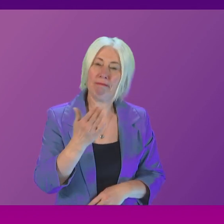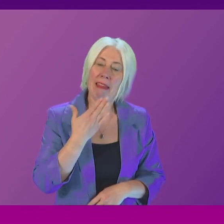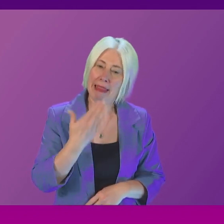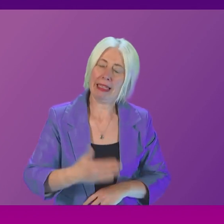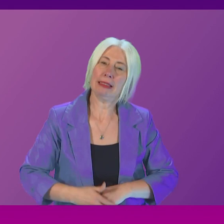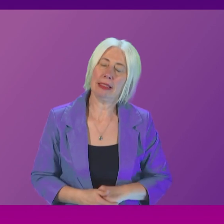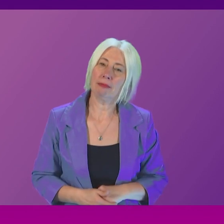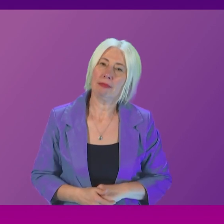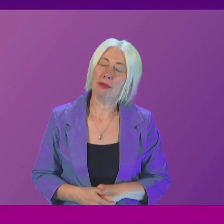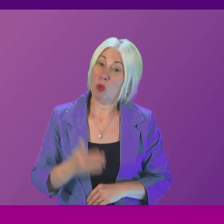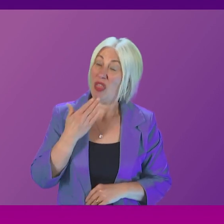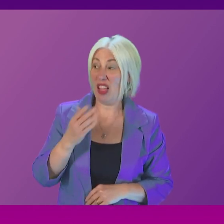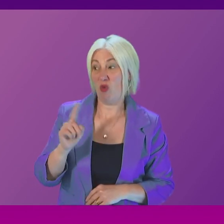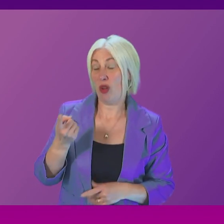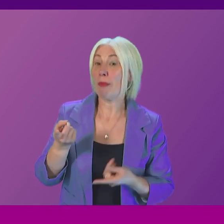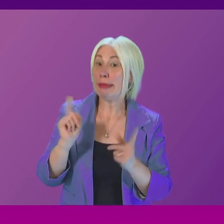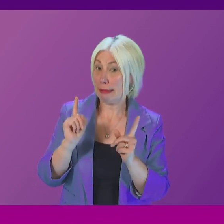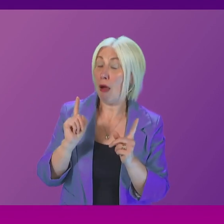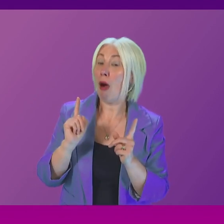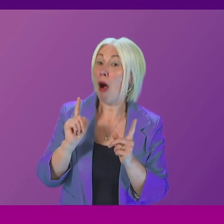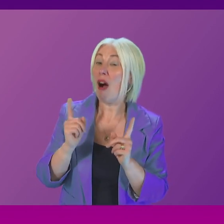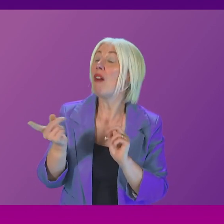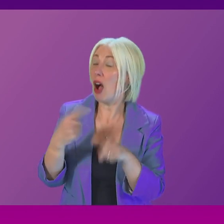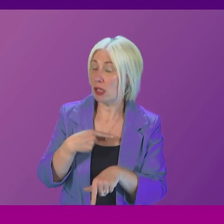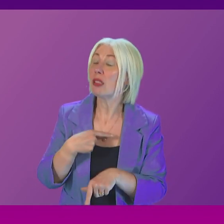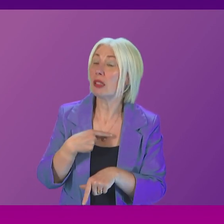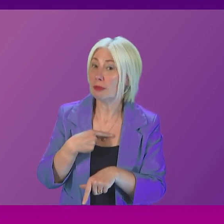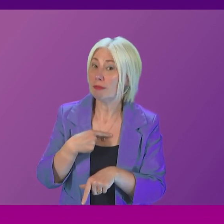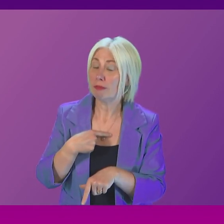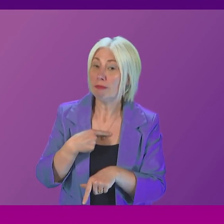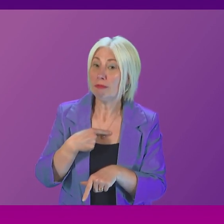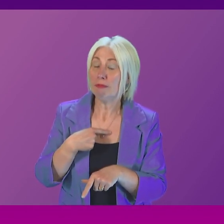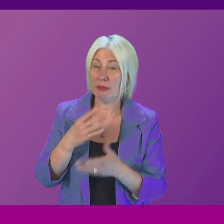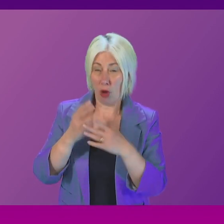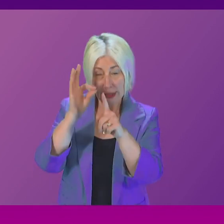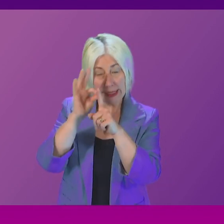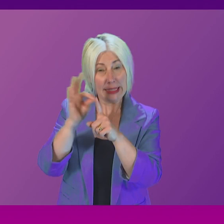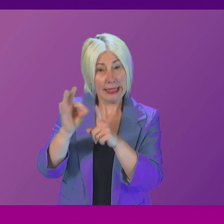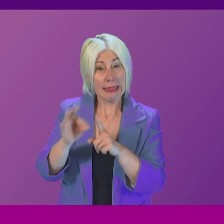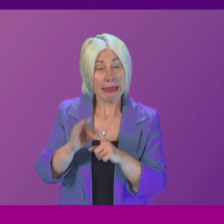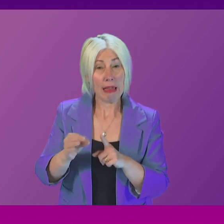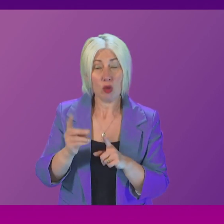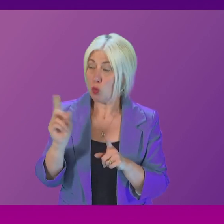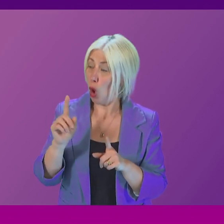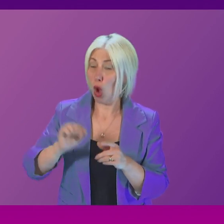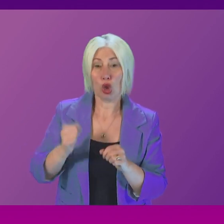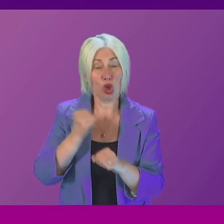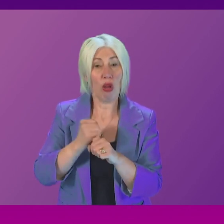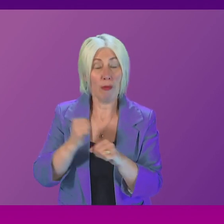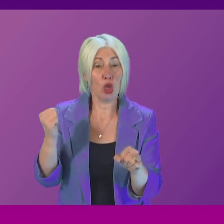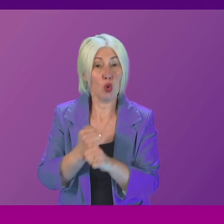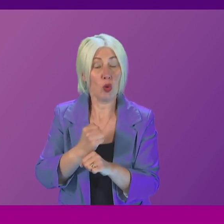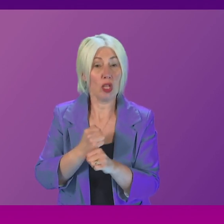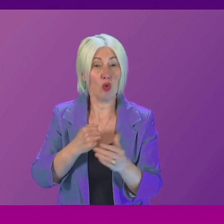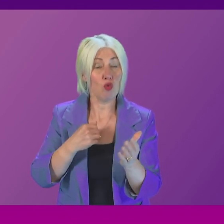And I want to thank the First Minister for that answer and for detailing some of the steps the Scottish Government is taking to